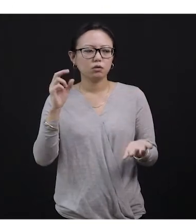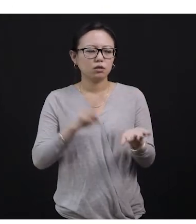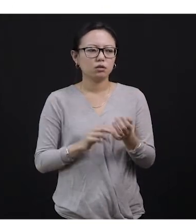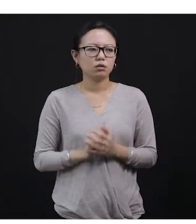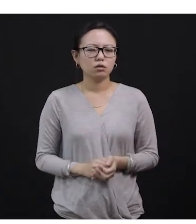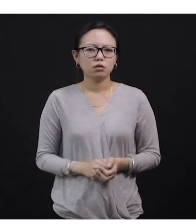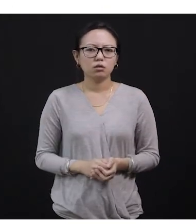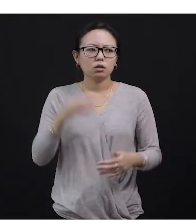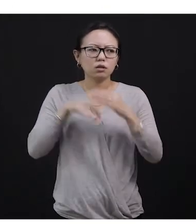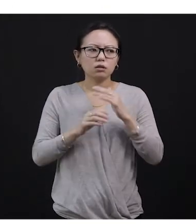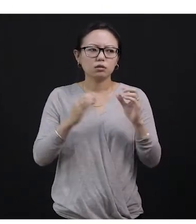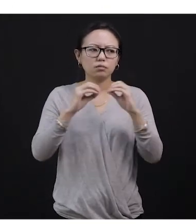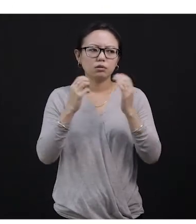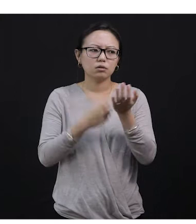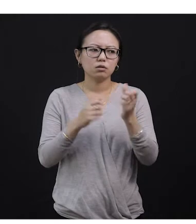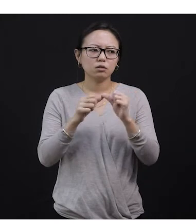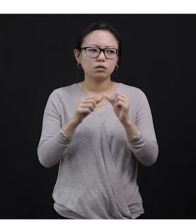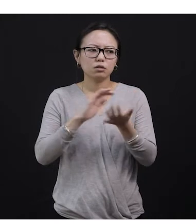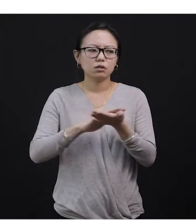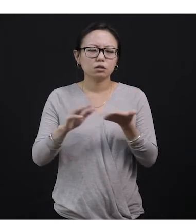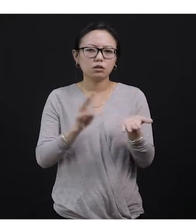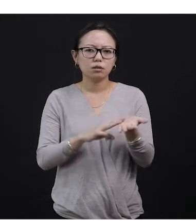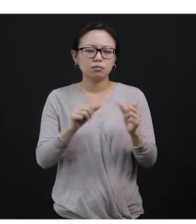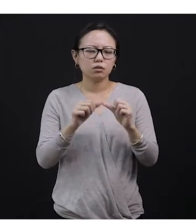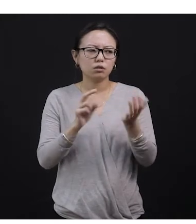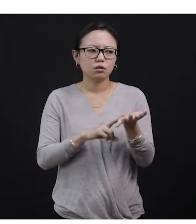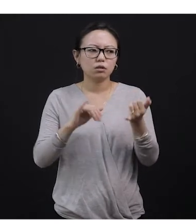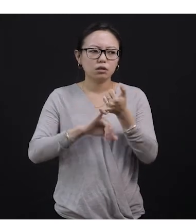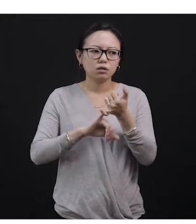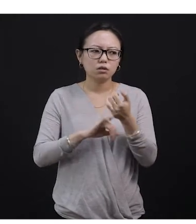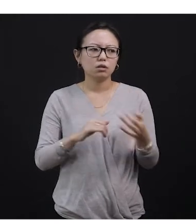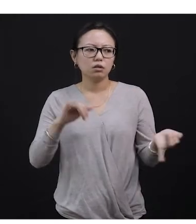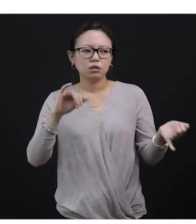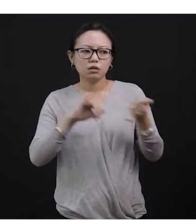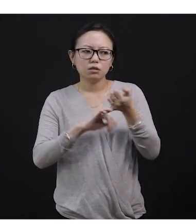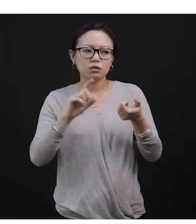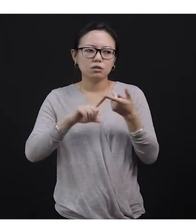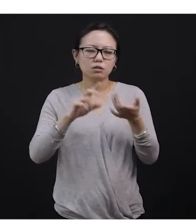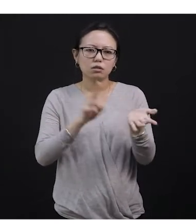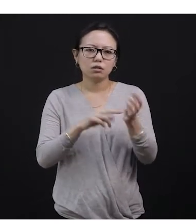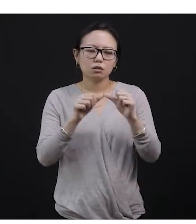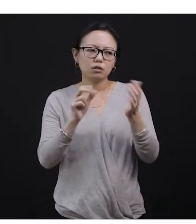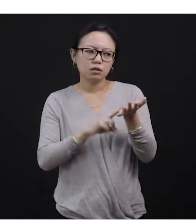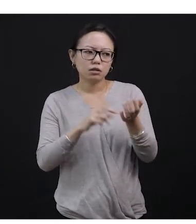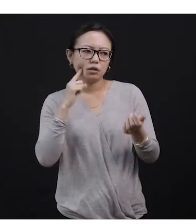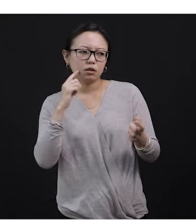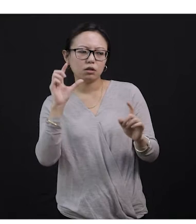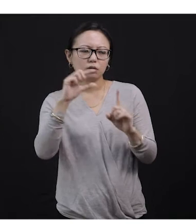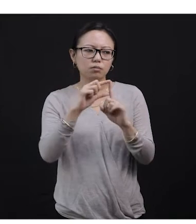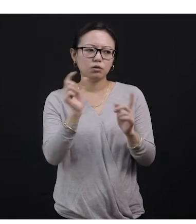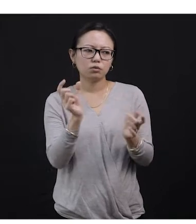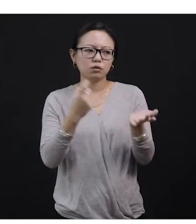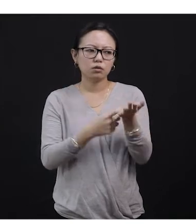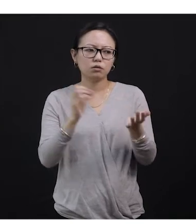Purohita, Amatya, agriculture and Bhaga, and there were important kingdoms known as